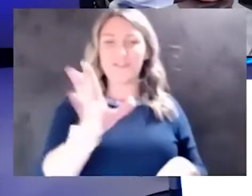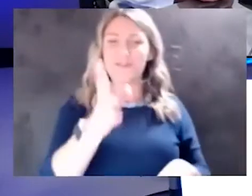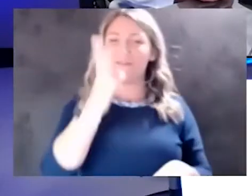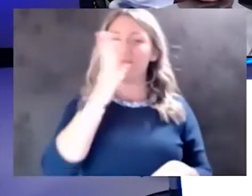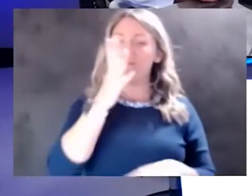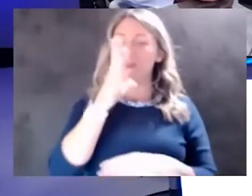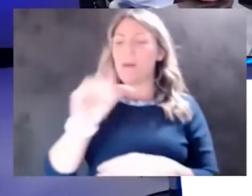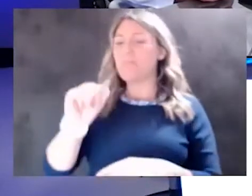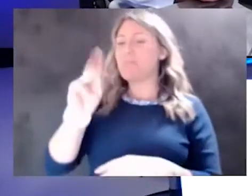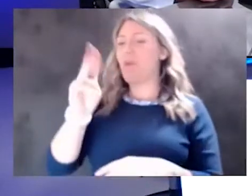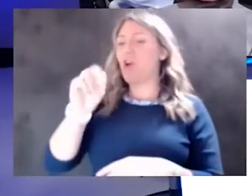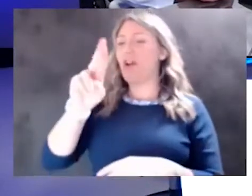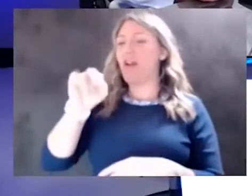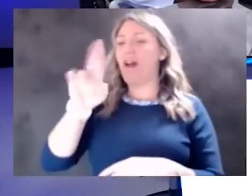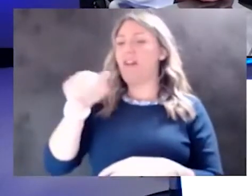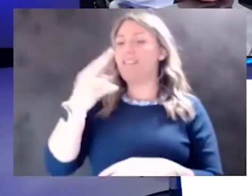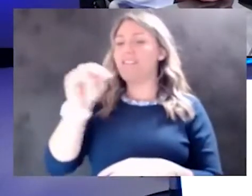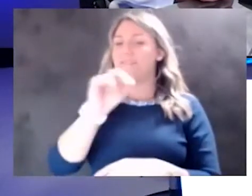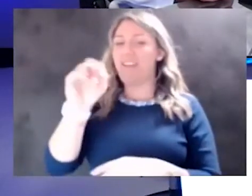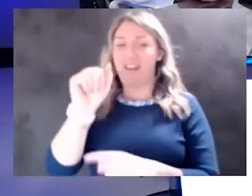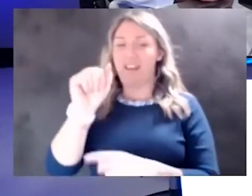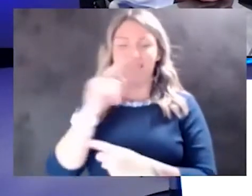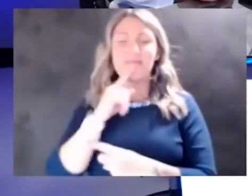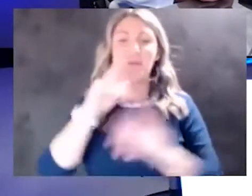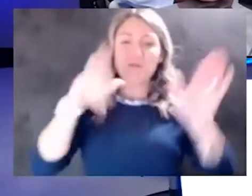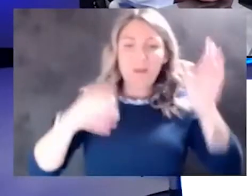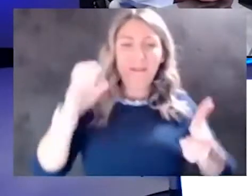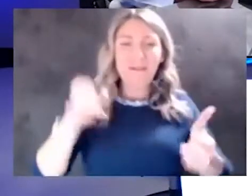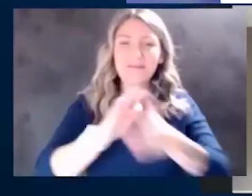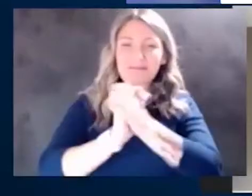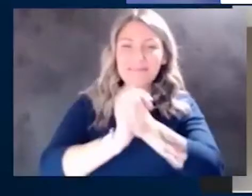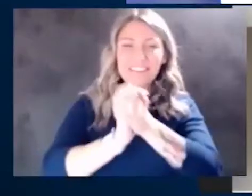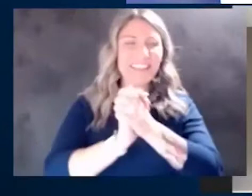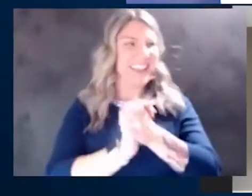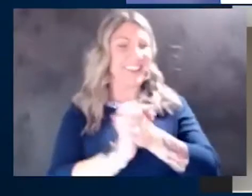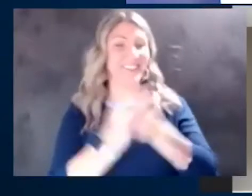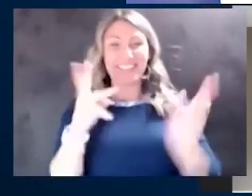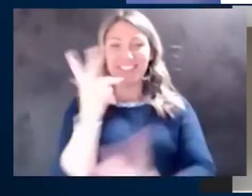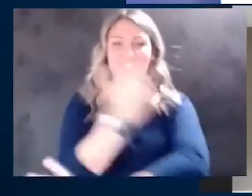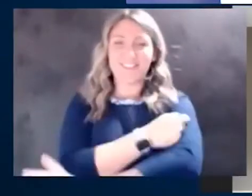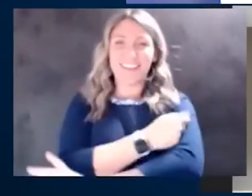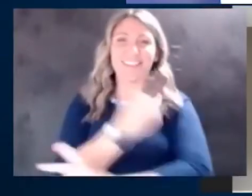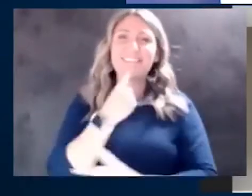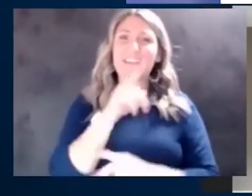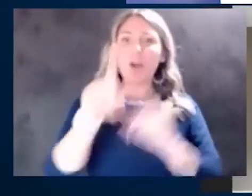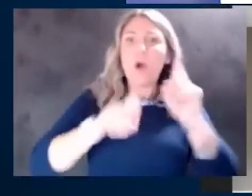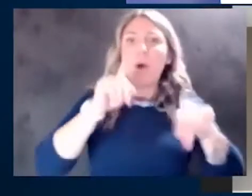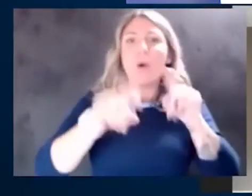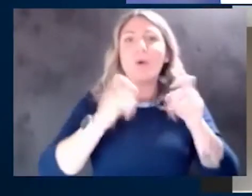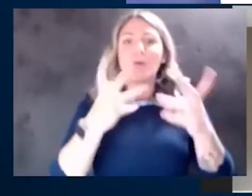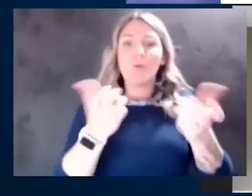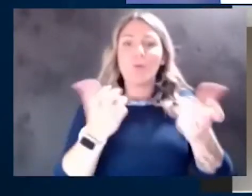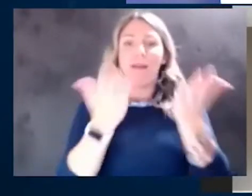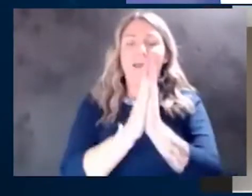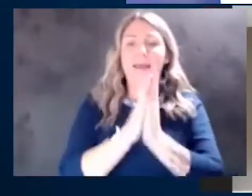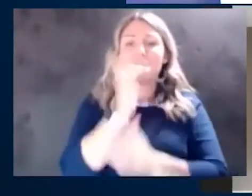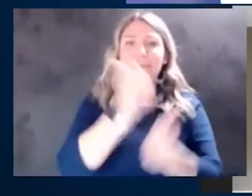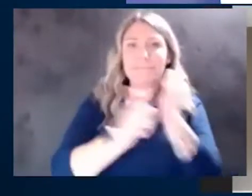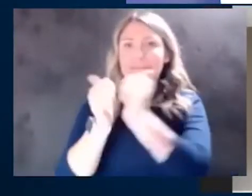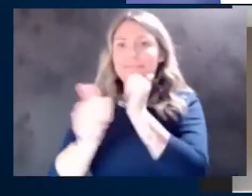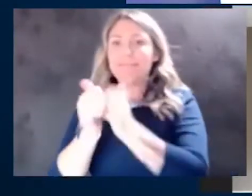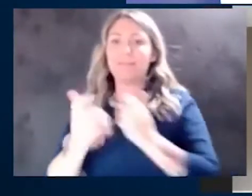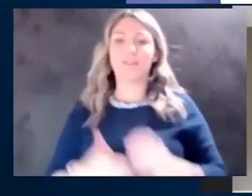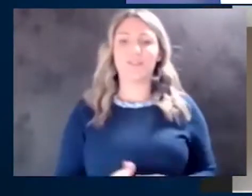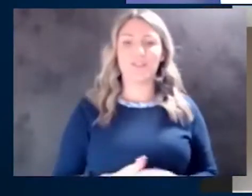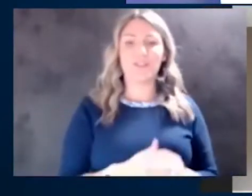welcome and congratulations to all of you on getting vaccinated. I have questions I want to ask each of you, and I'm just going to go. I'm going to start with